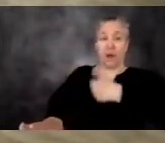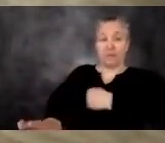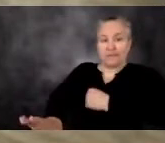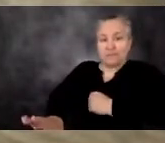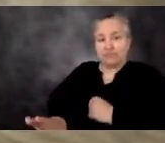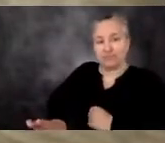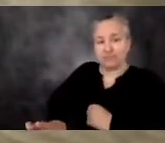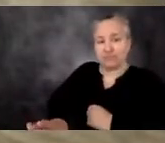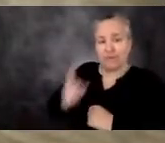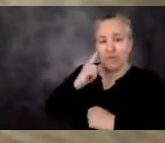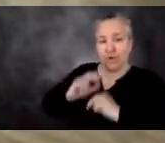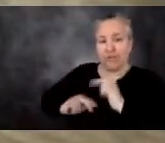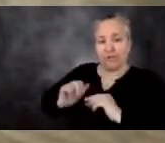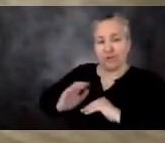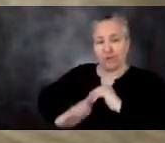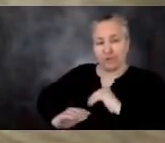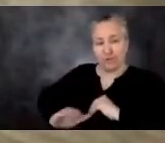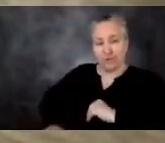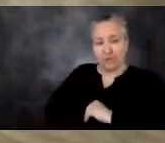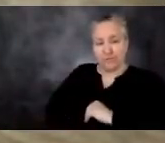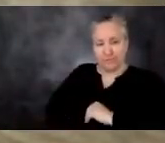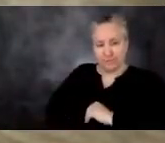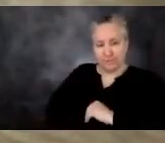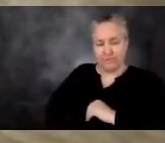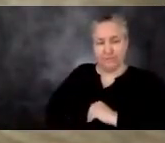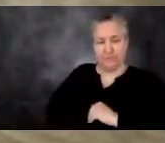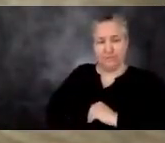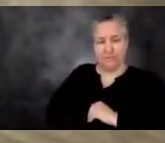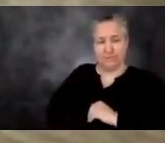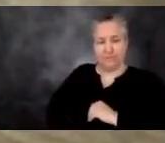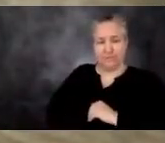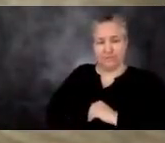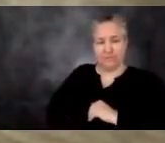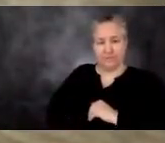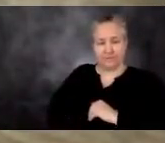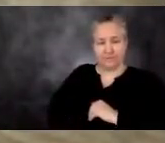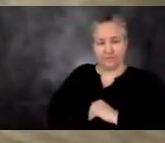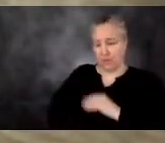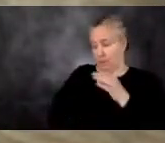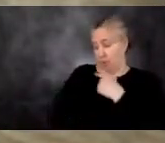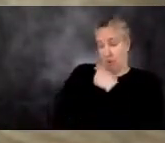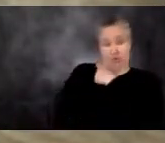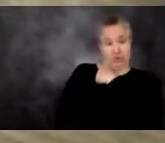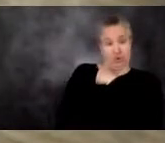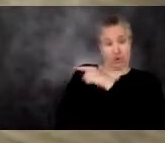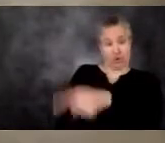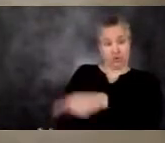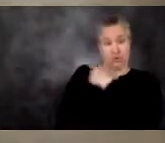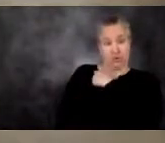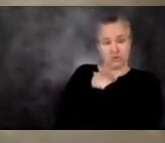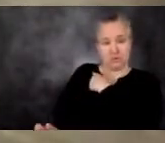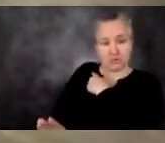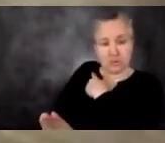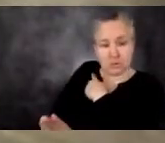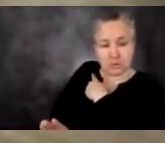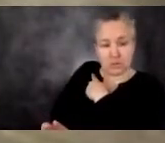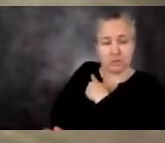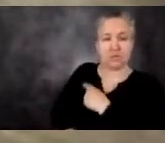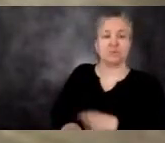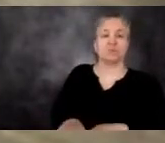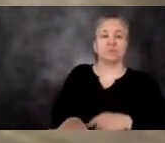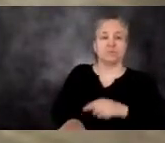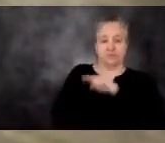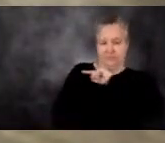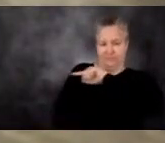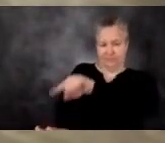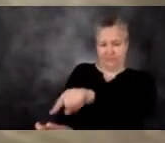for comfort, bringing my right shoulder towards my right big toe, so I'm in alignment. We don't want to be open and twisted, okay? From here,